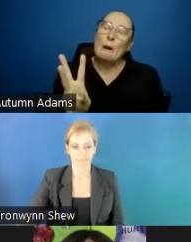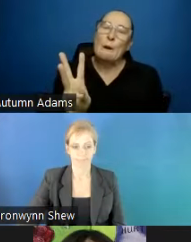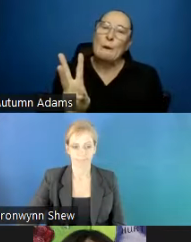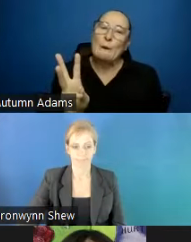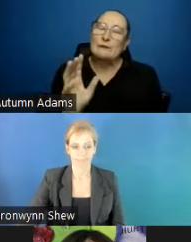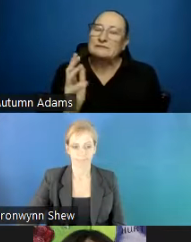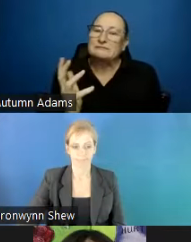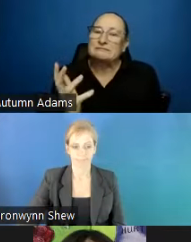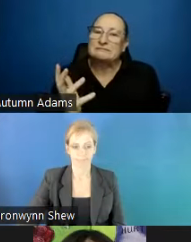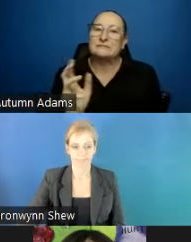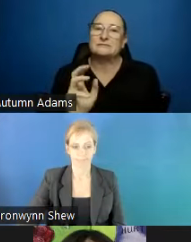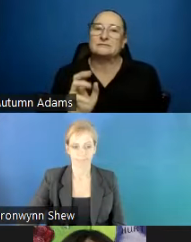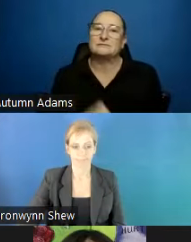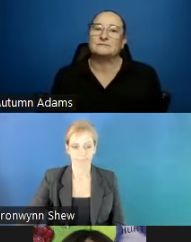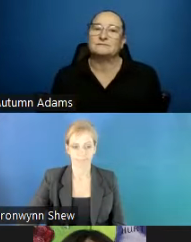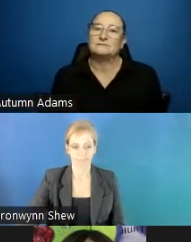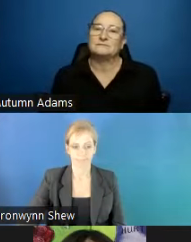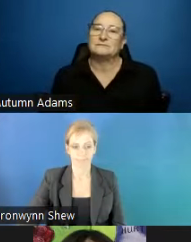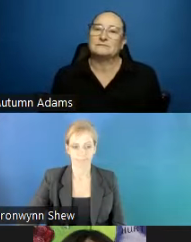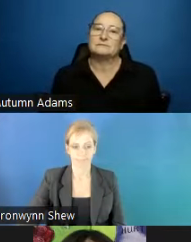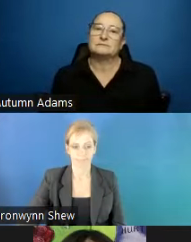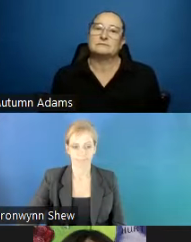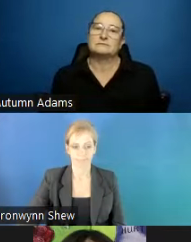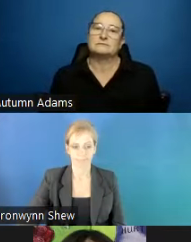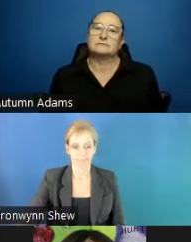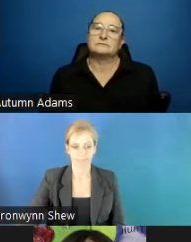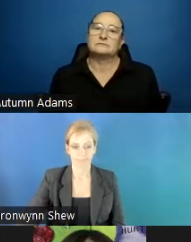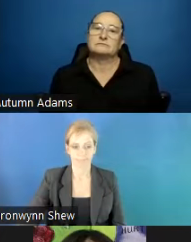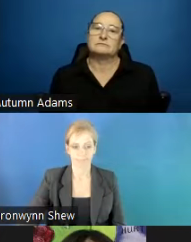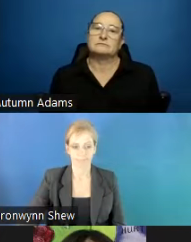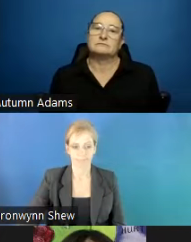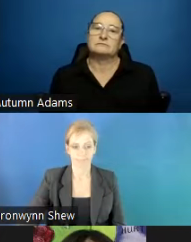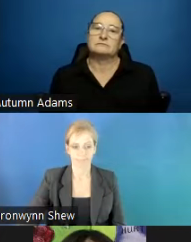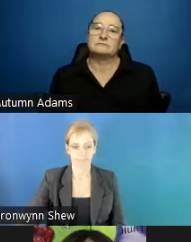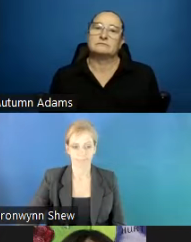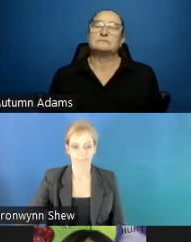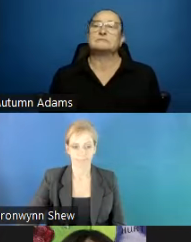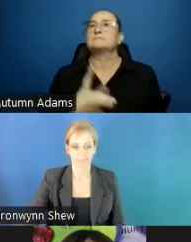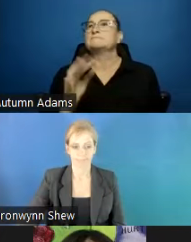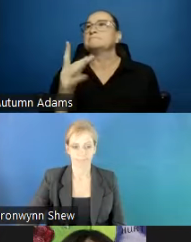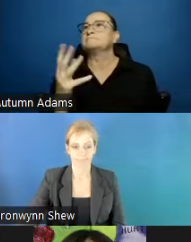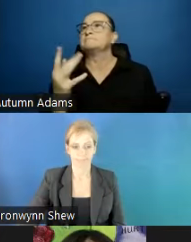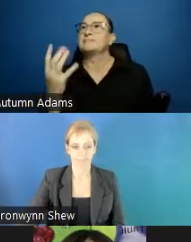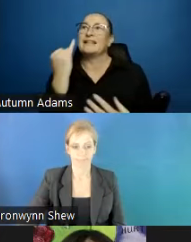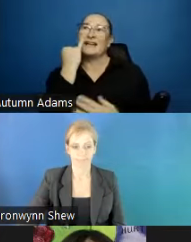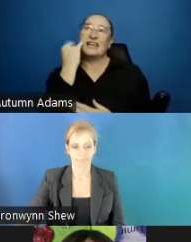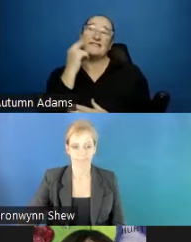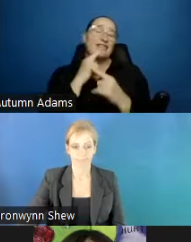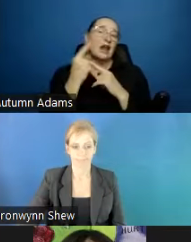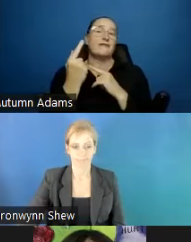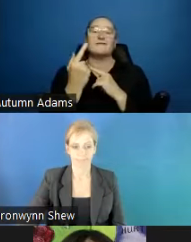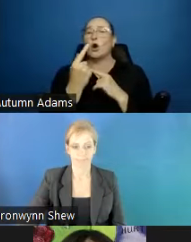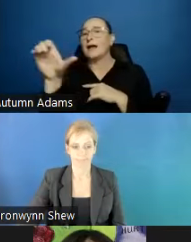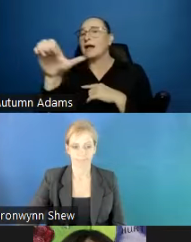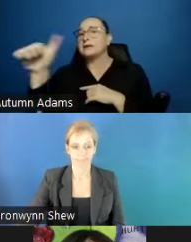they can't hear or whatever and are being human trafficked, I'm not sure. So that I would say it's a low percentage, but statistically,